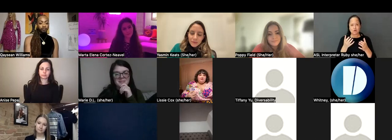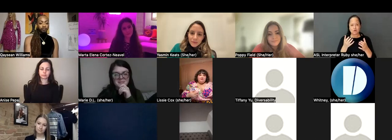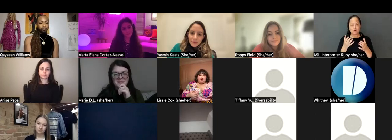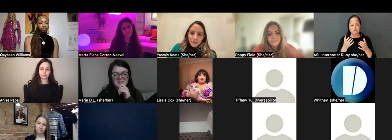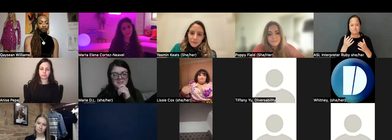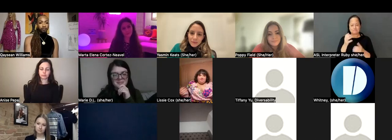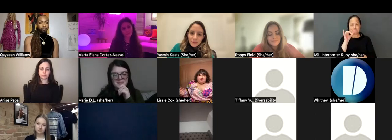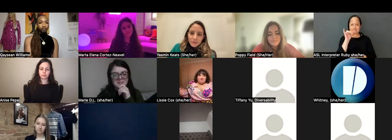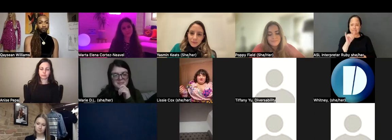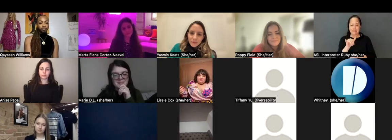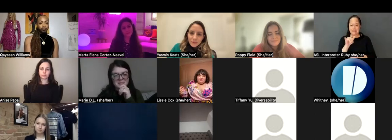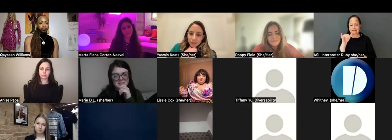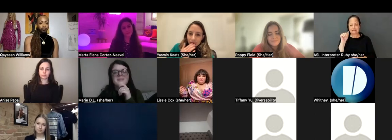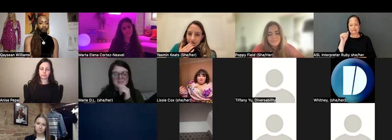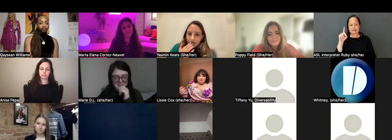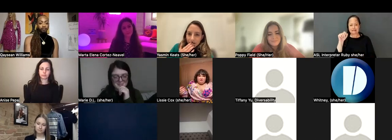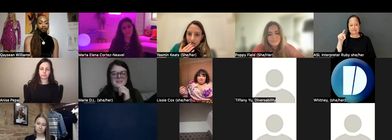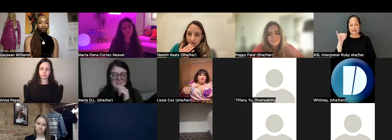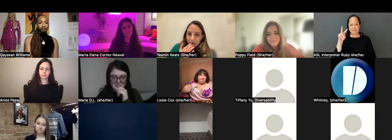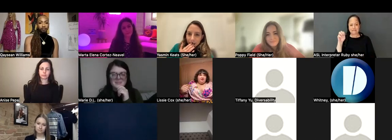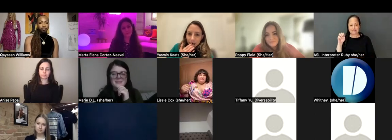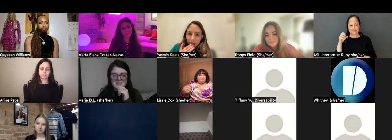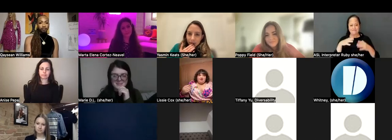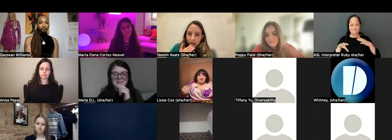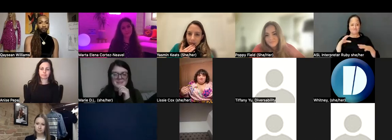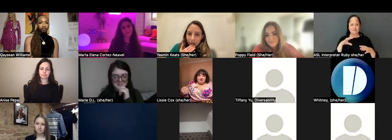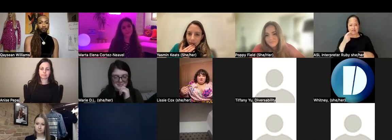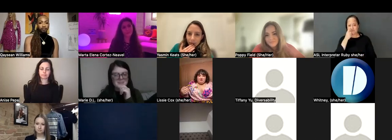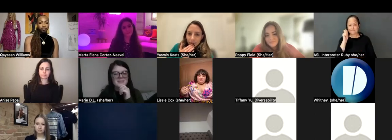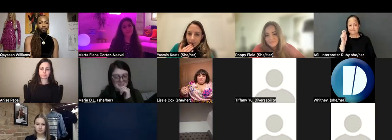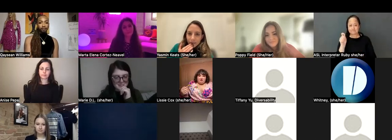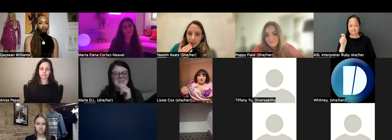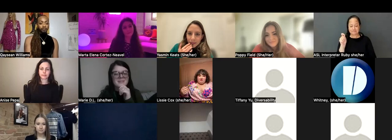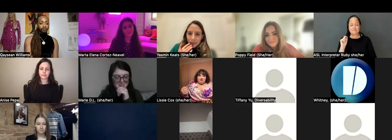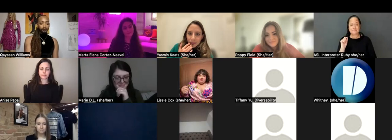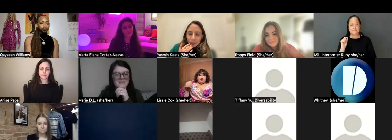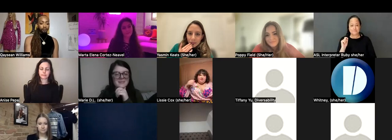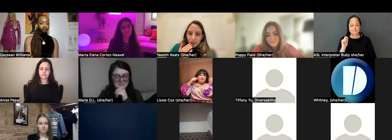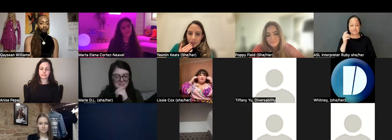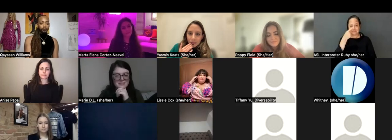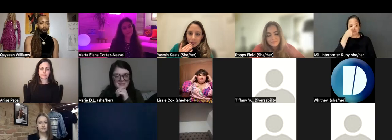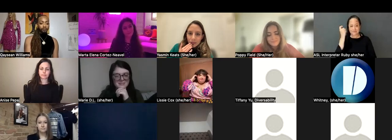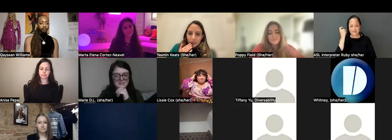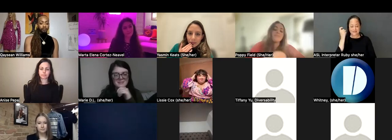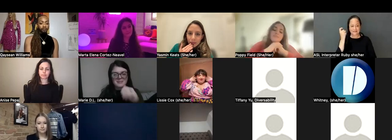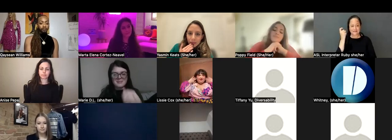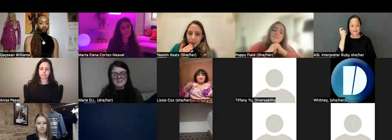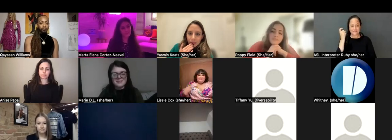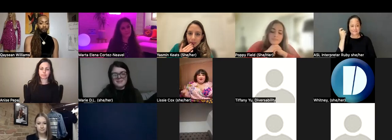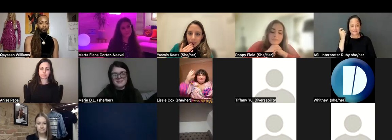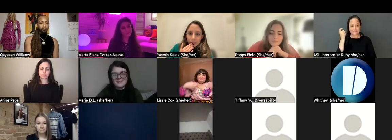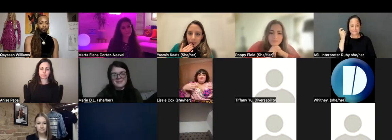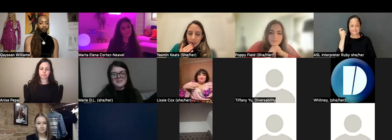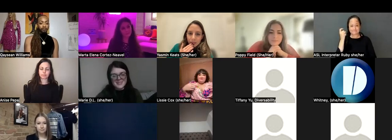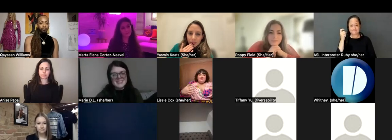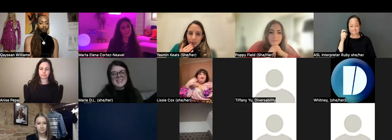mean, that's adaptive fashion, point blank. That's adaptive fashion, because it's